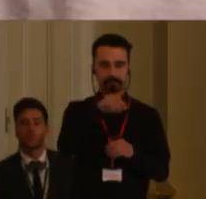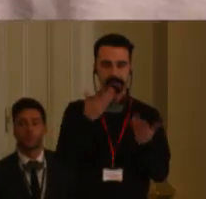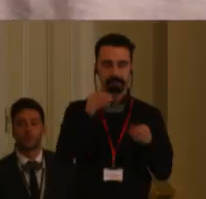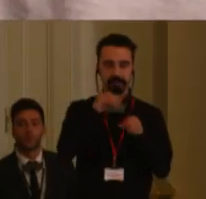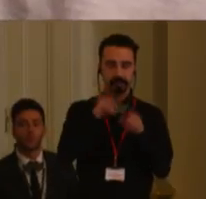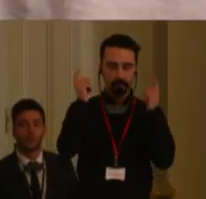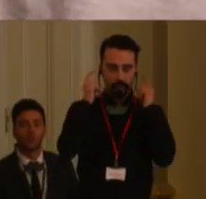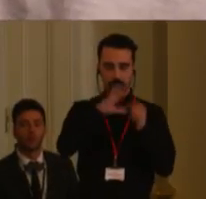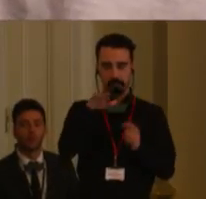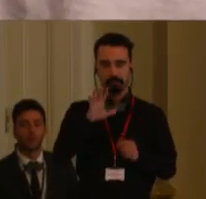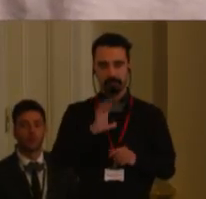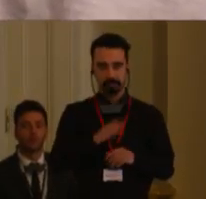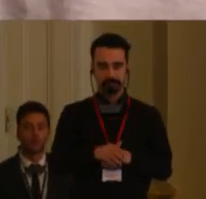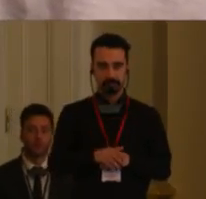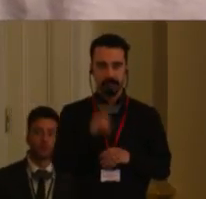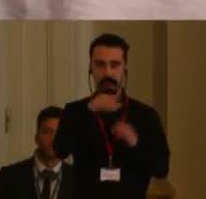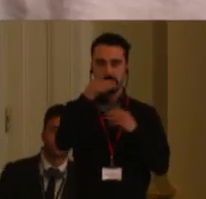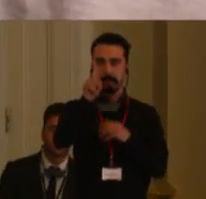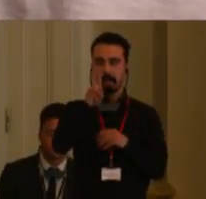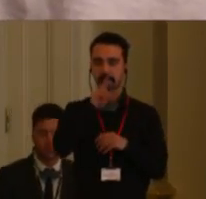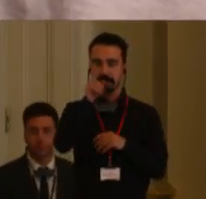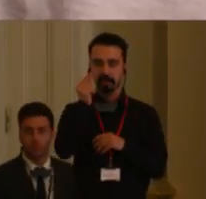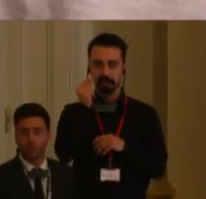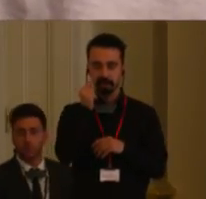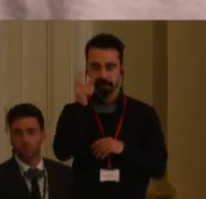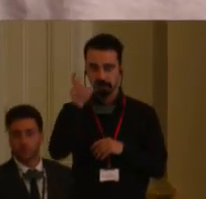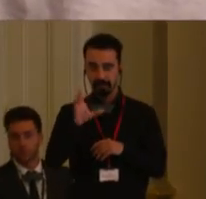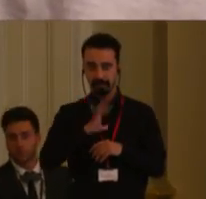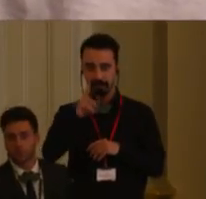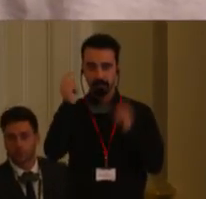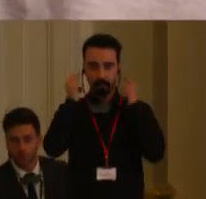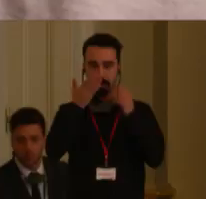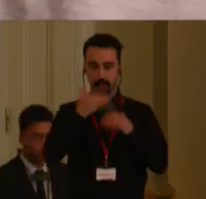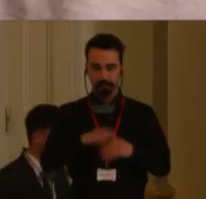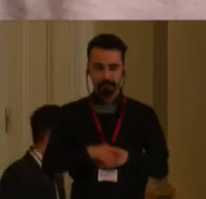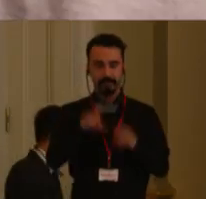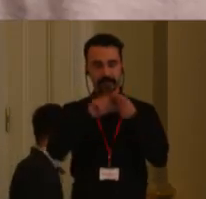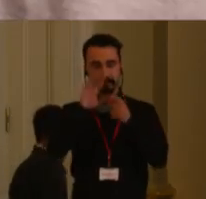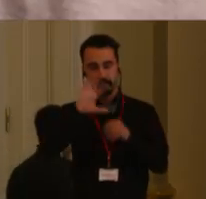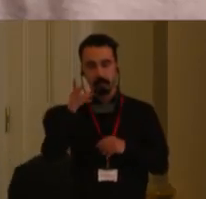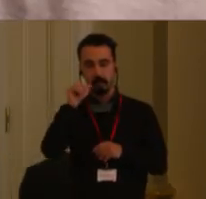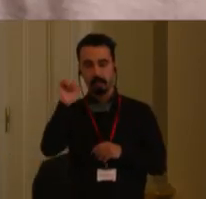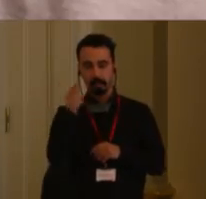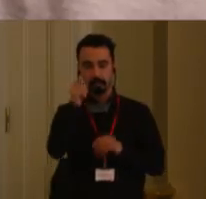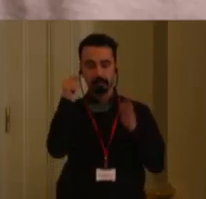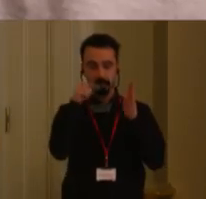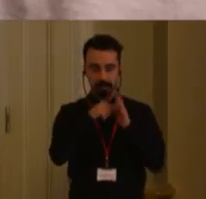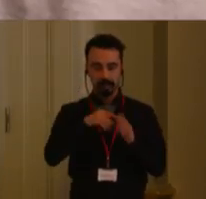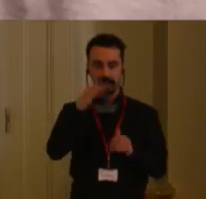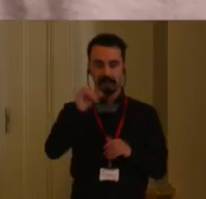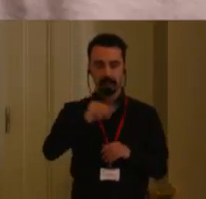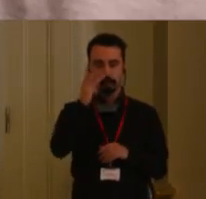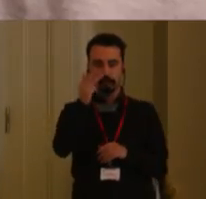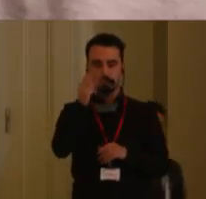I guess not for the time being. Right, there's someone at the back. Kindly provide a headset, please. There's another